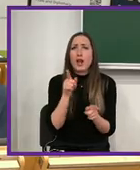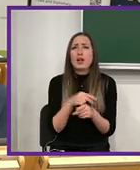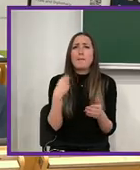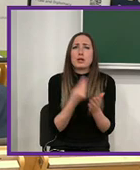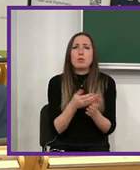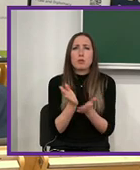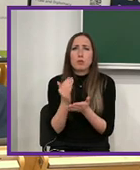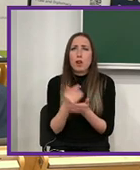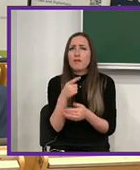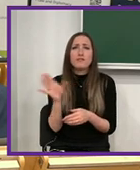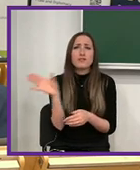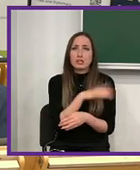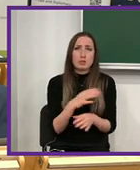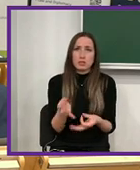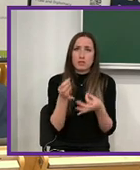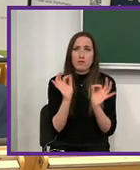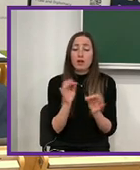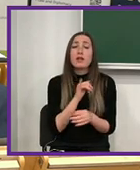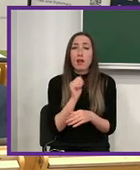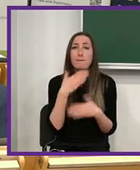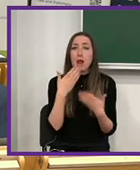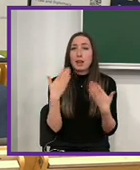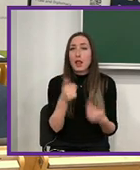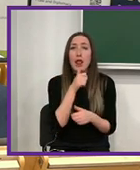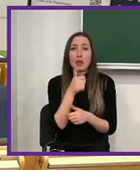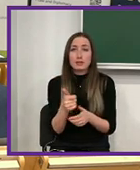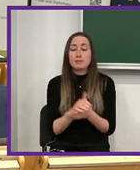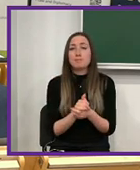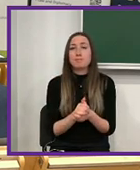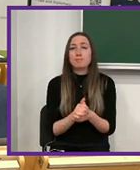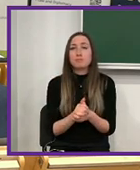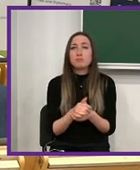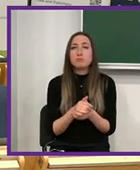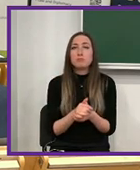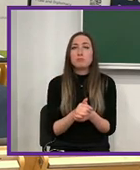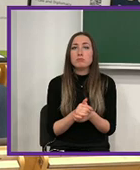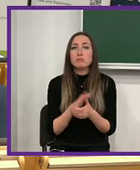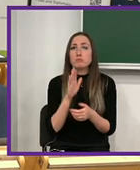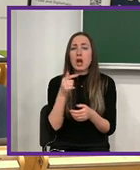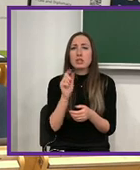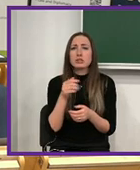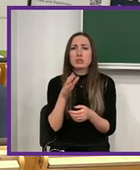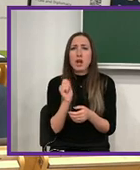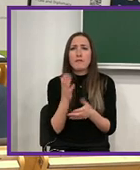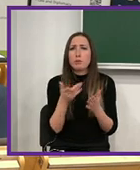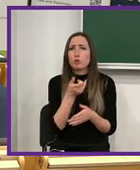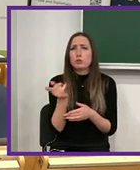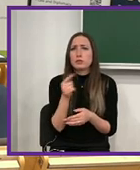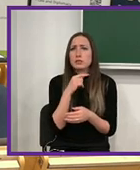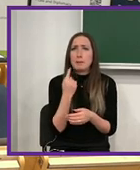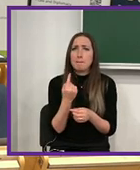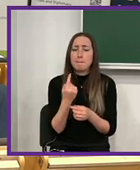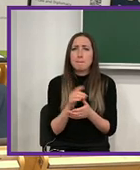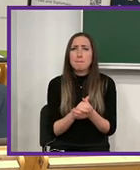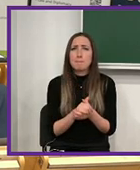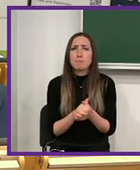Great, thank you. And Beata, you'll take us a step forward again, and with a special focus